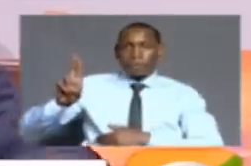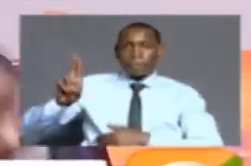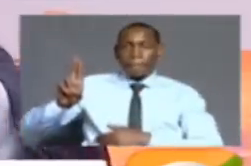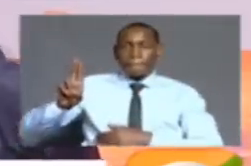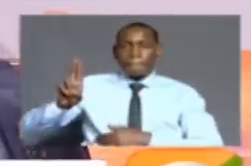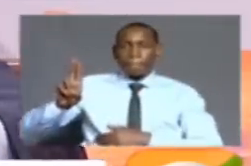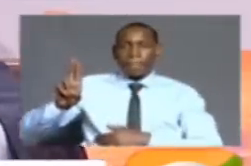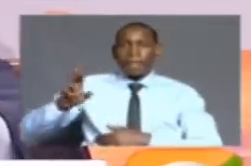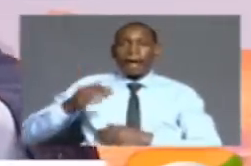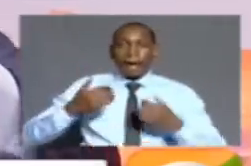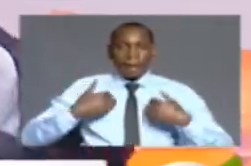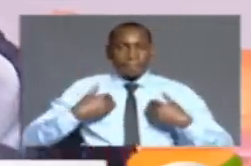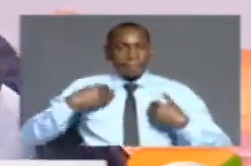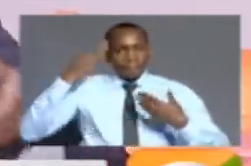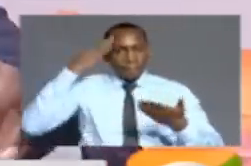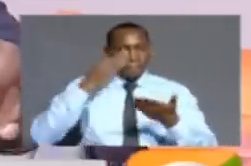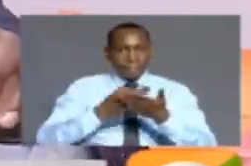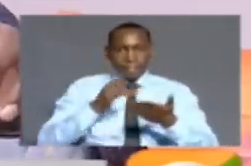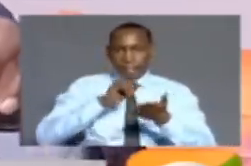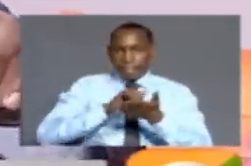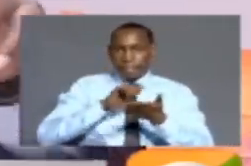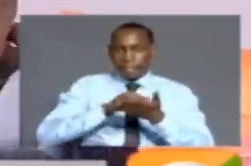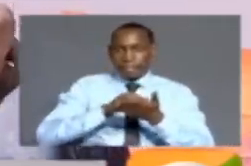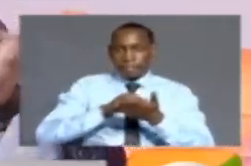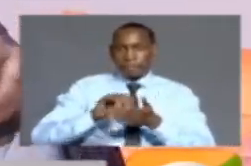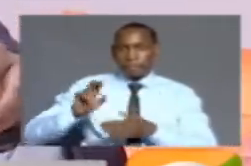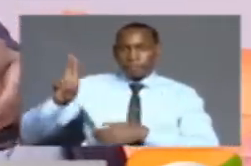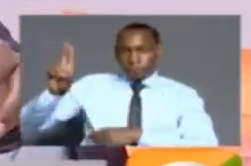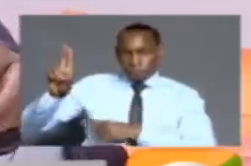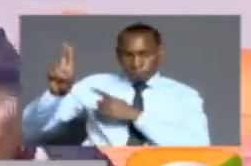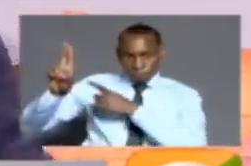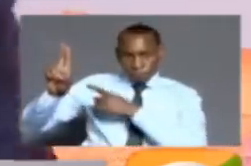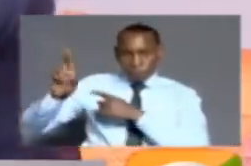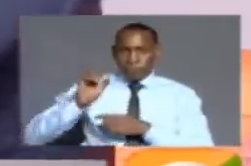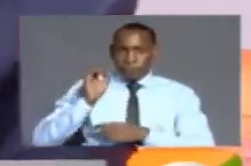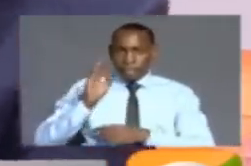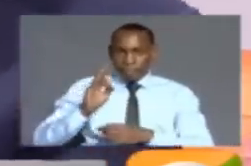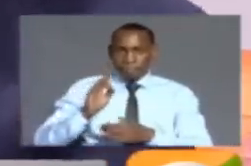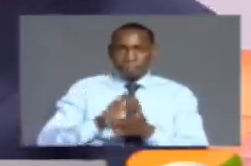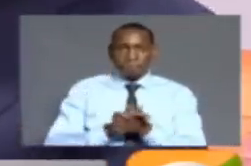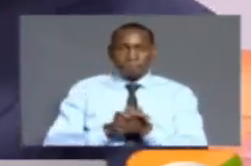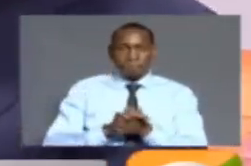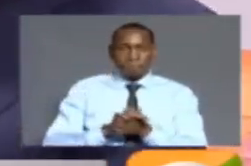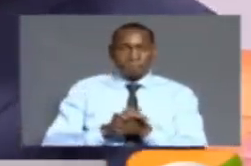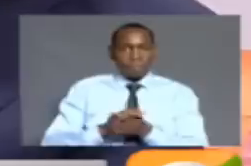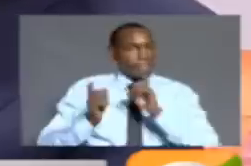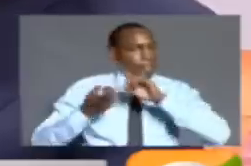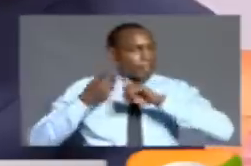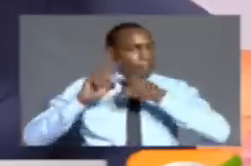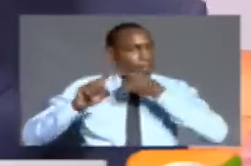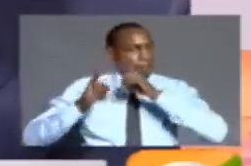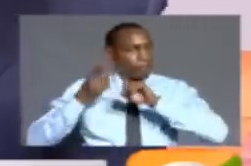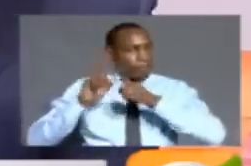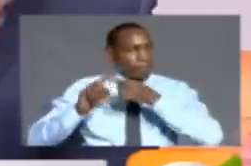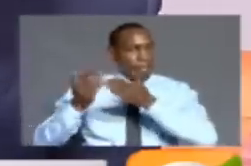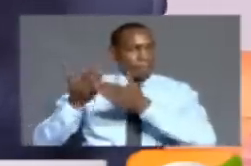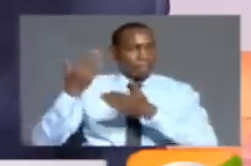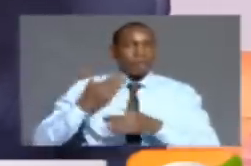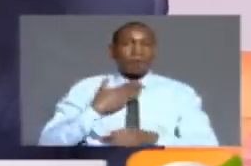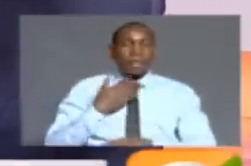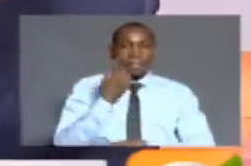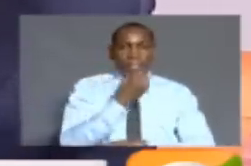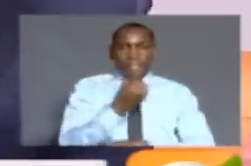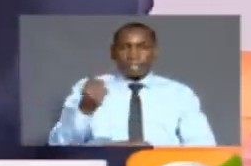but I still have faith that you, if you sit down and look at where you've come from, you know, you'd want every